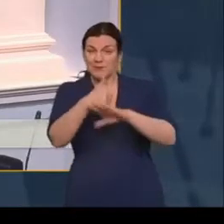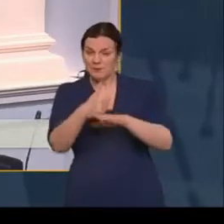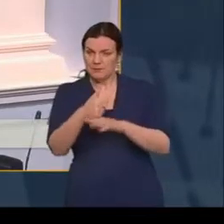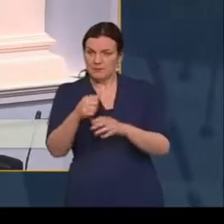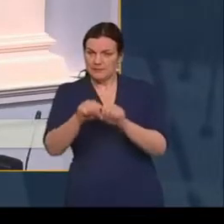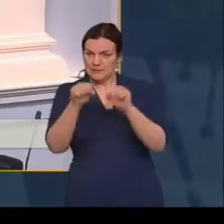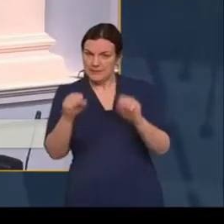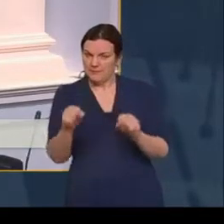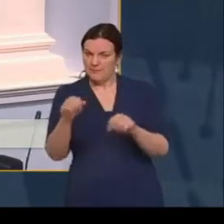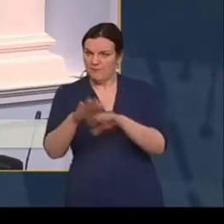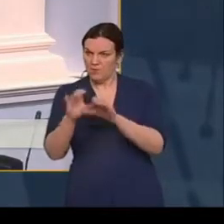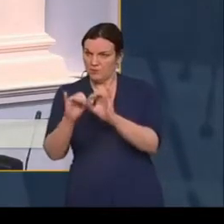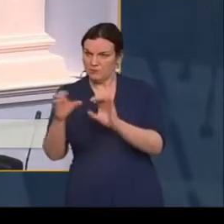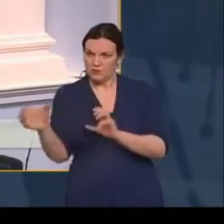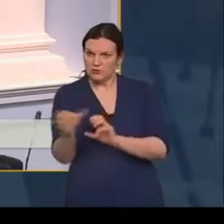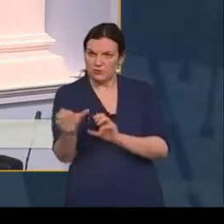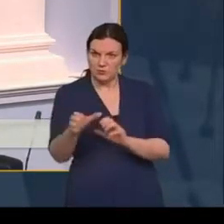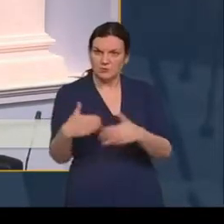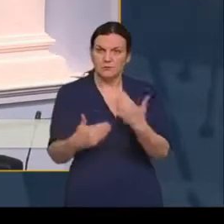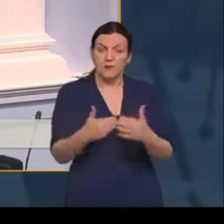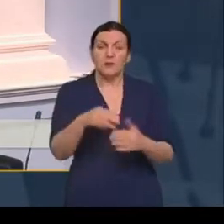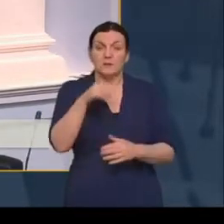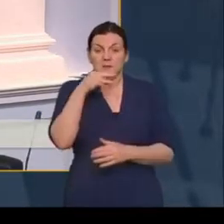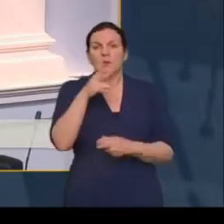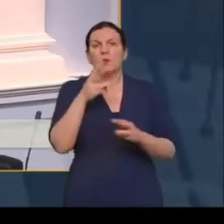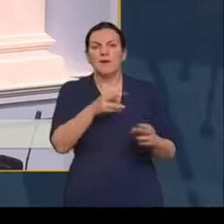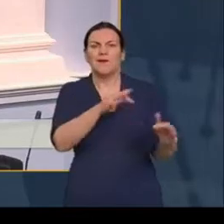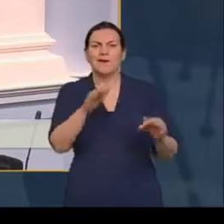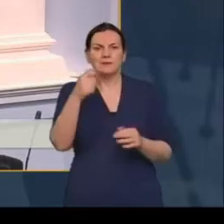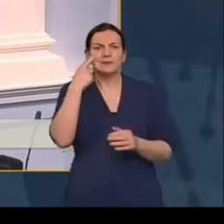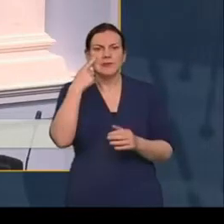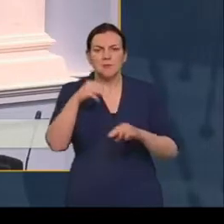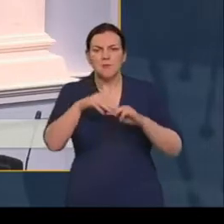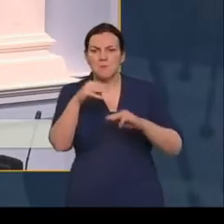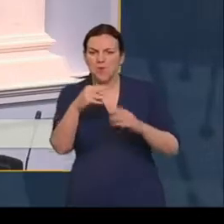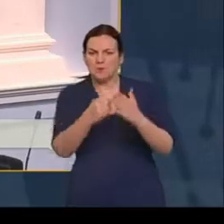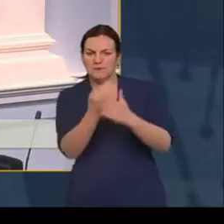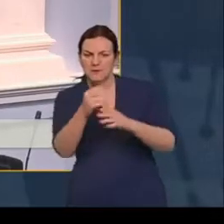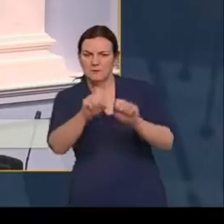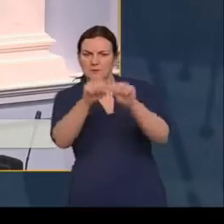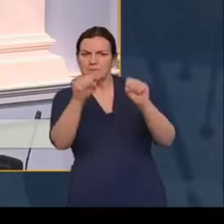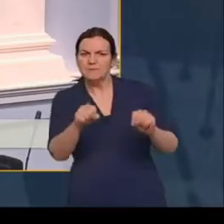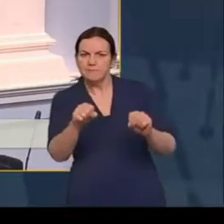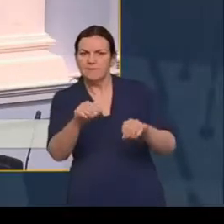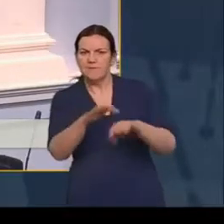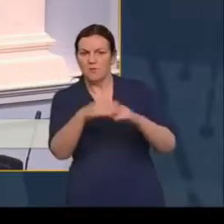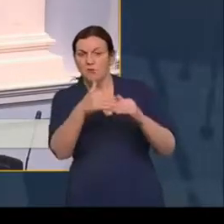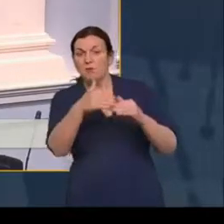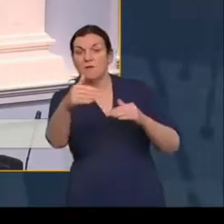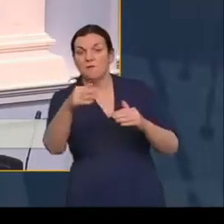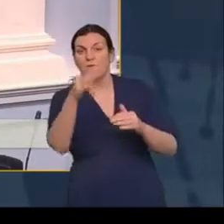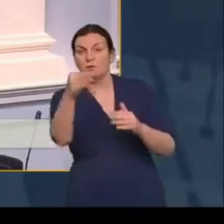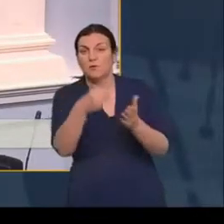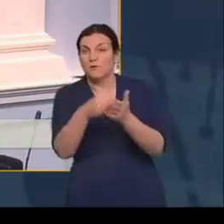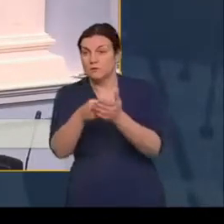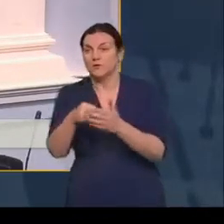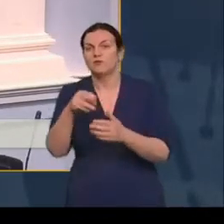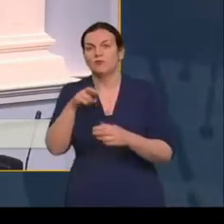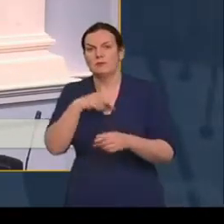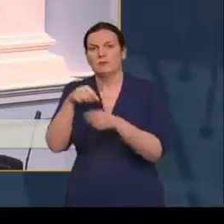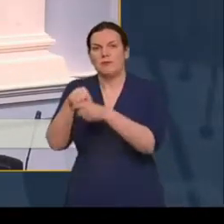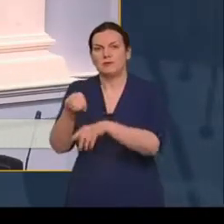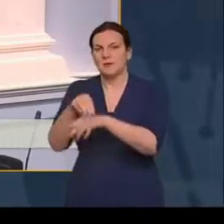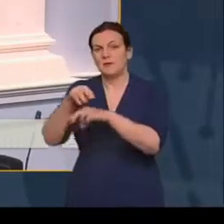detailed proposals, revised guidelines will be developed, which will inform future annual funding requirements, subject to the consent